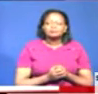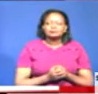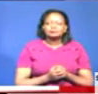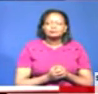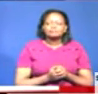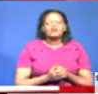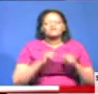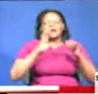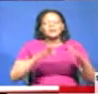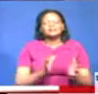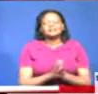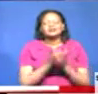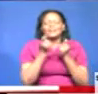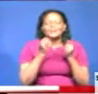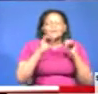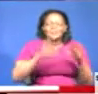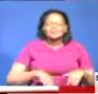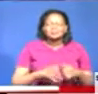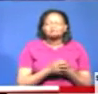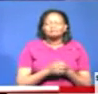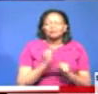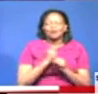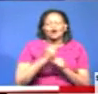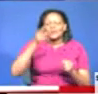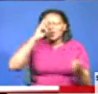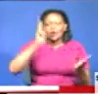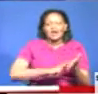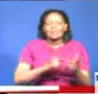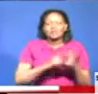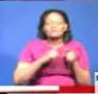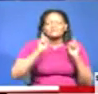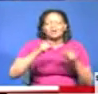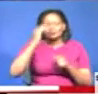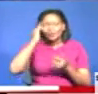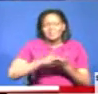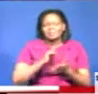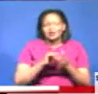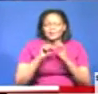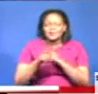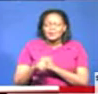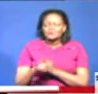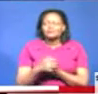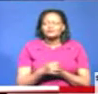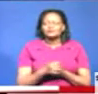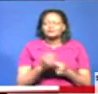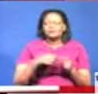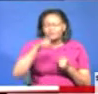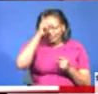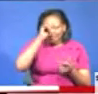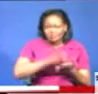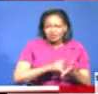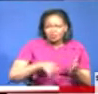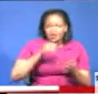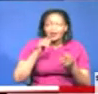farmers na wakulima wadogo kukua recognized. Tunataka pia wajue hizi mbegu za kienyeji sisi wakulima wadogo tunapanda.